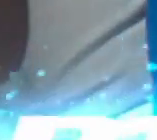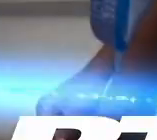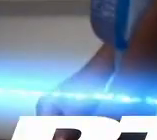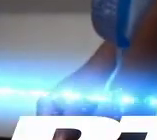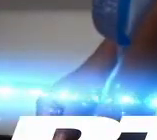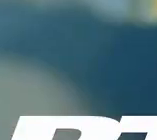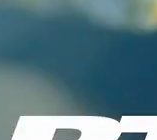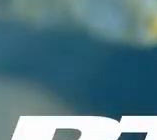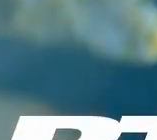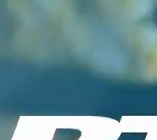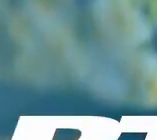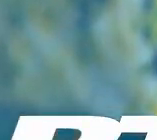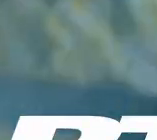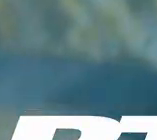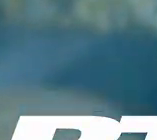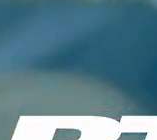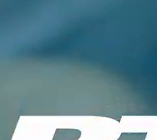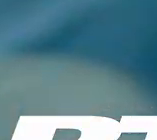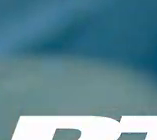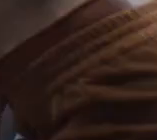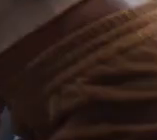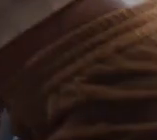unlimited Facebook and WhatsApp. Link up for Christmas, link up with BTC. Link